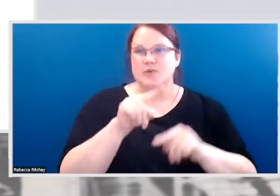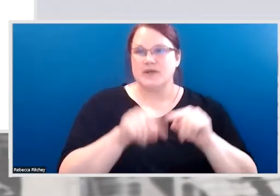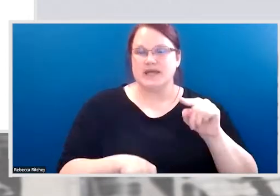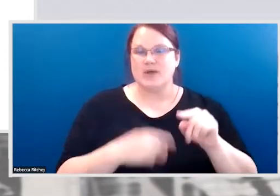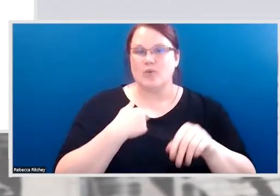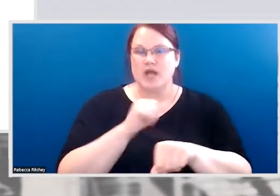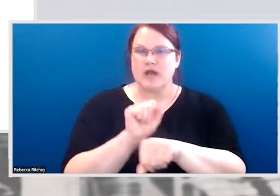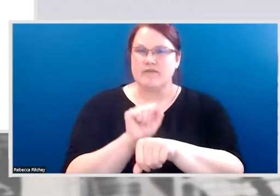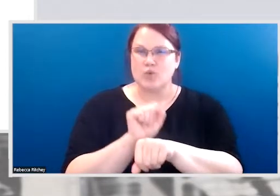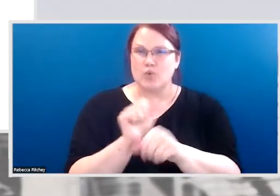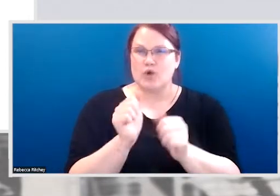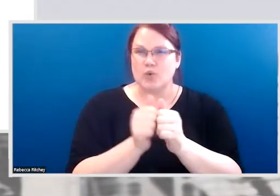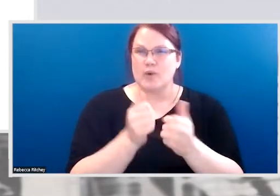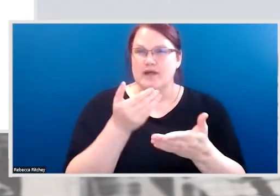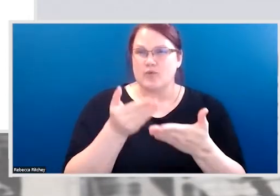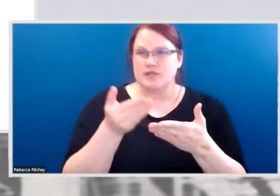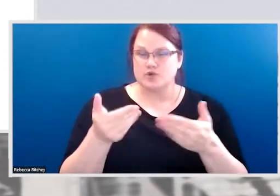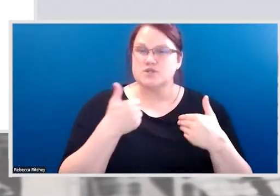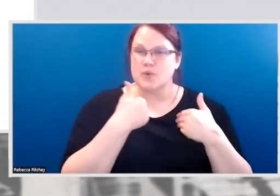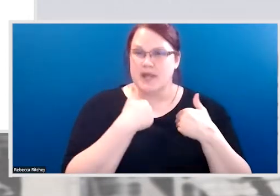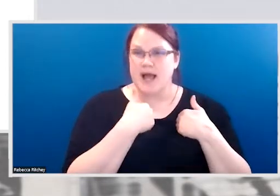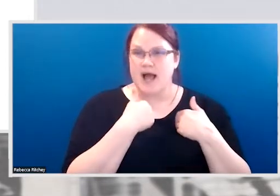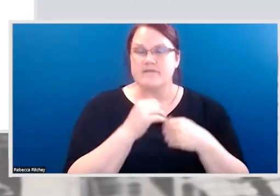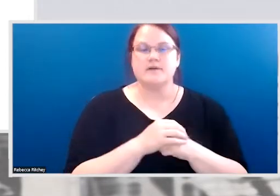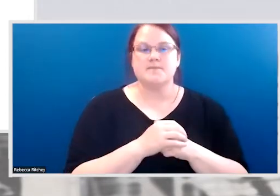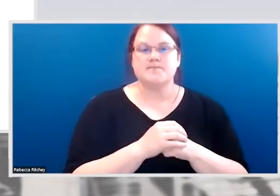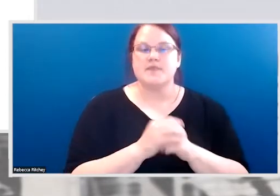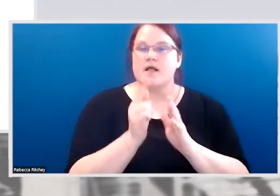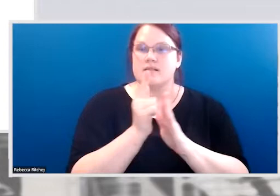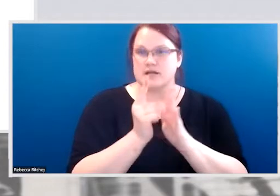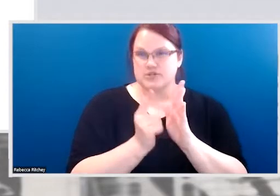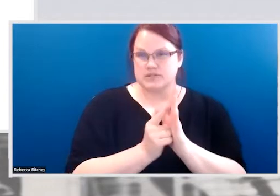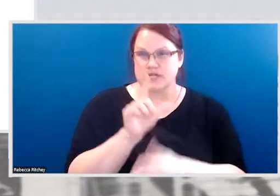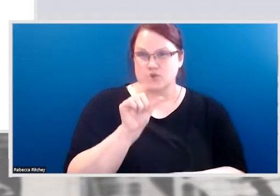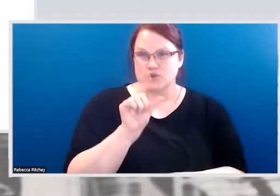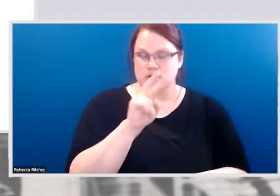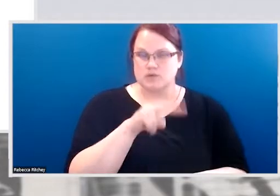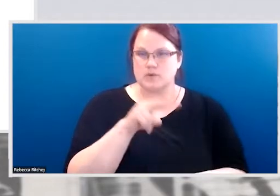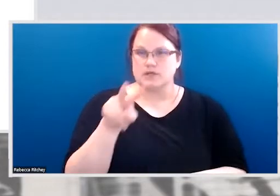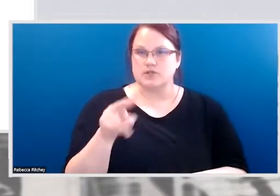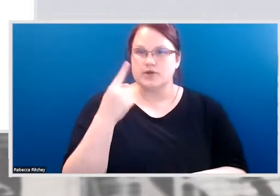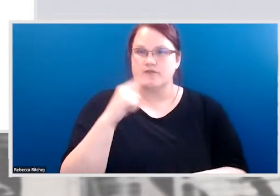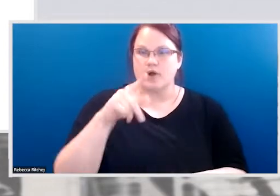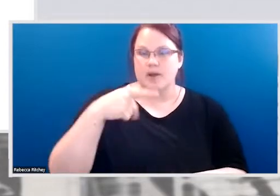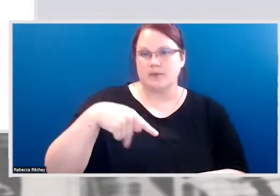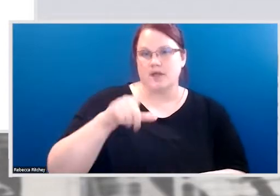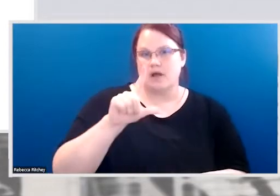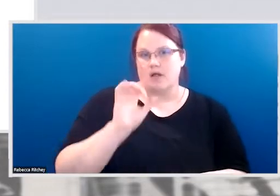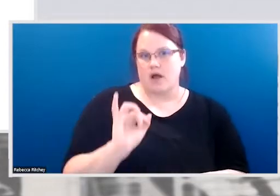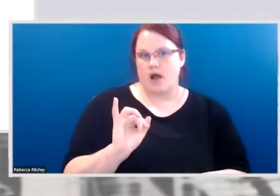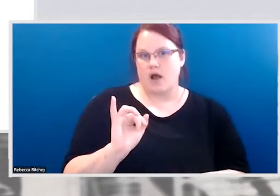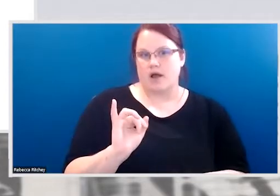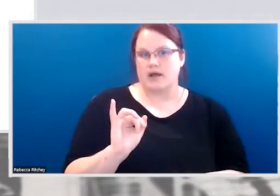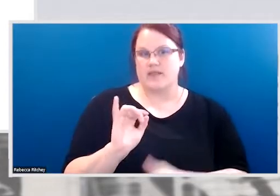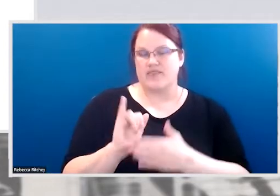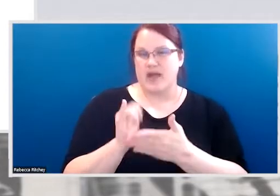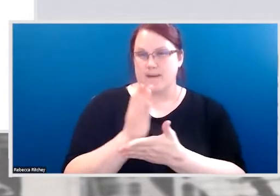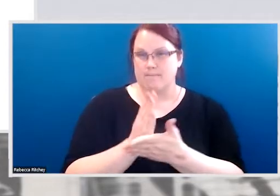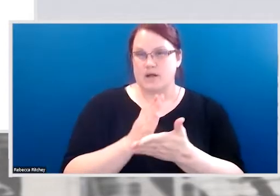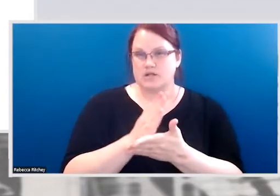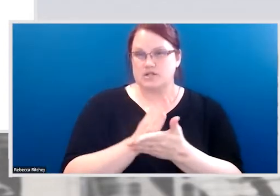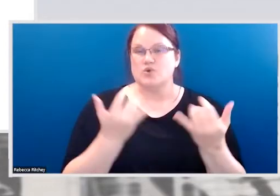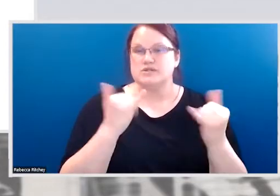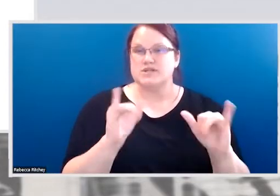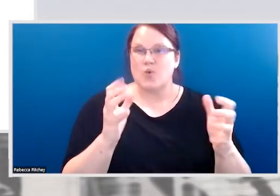work with the resources we have. So even though we're legislating 2022 for PLI in that budget, we still want to